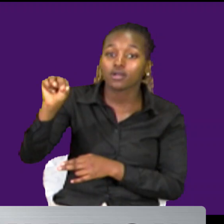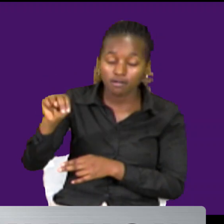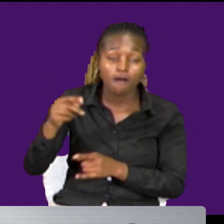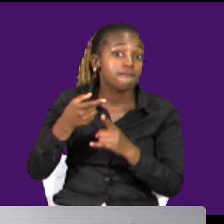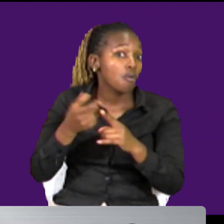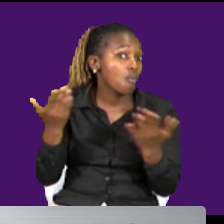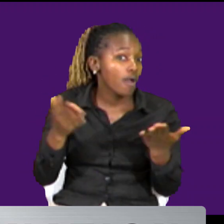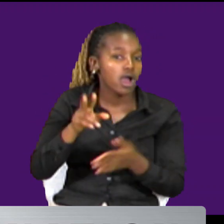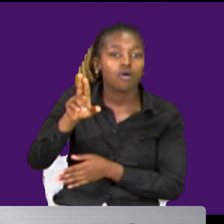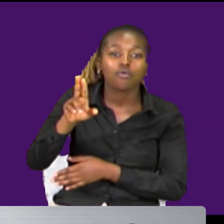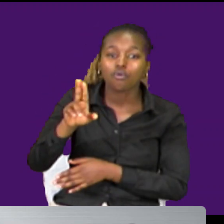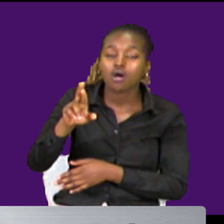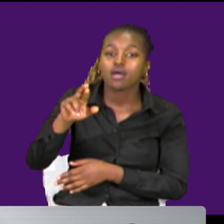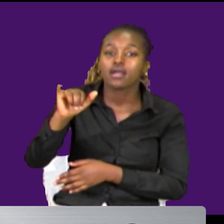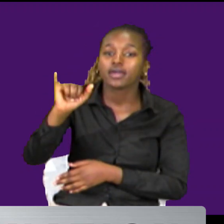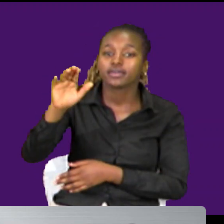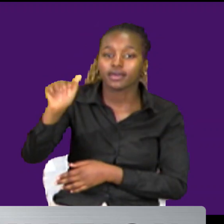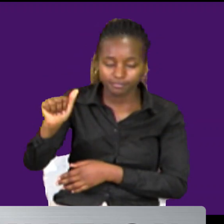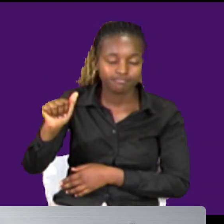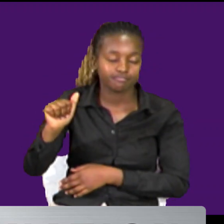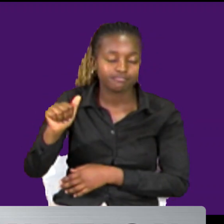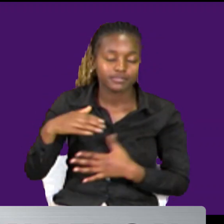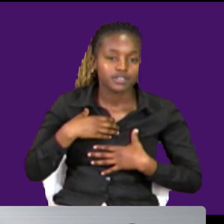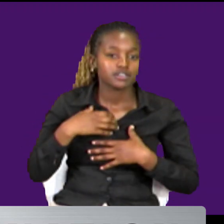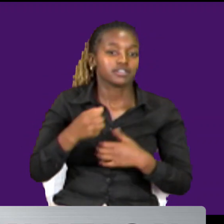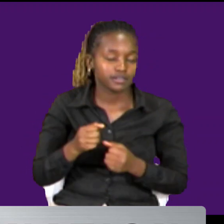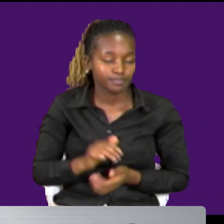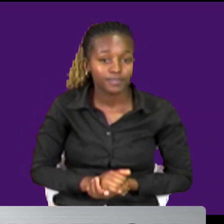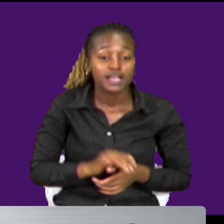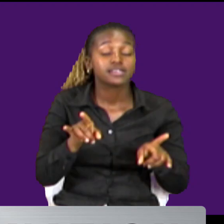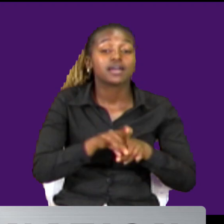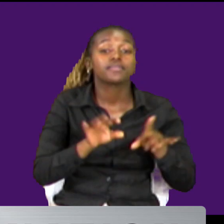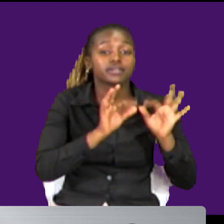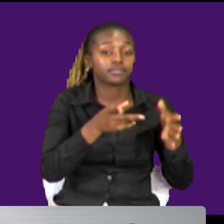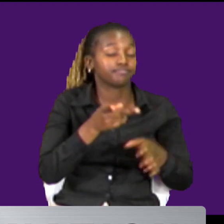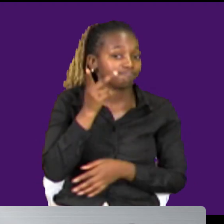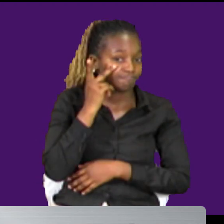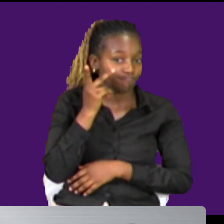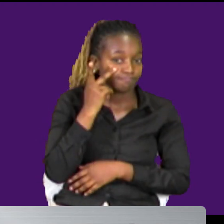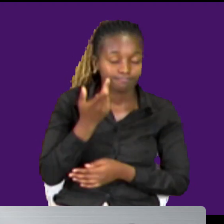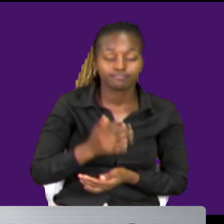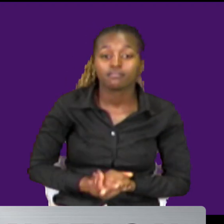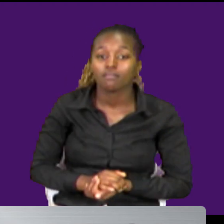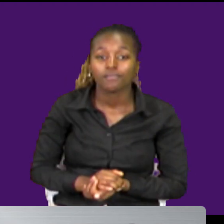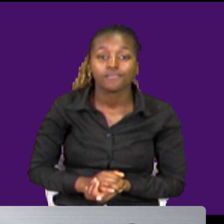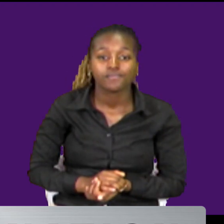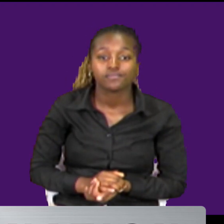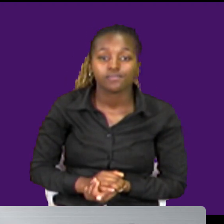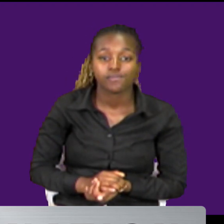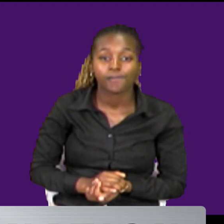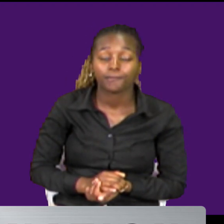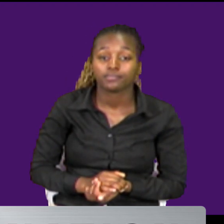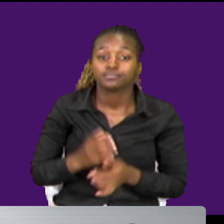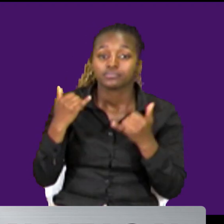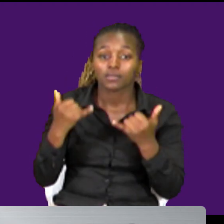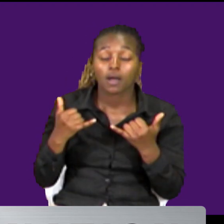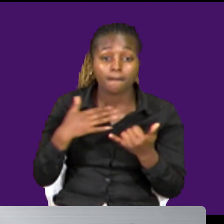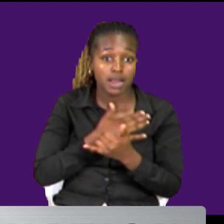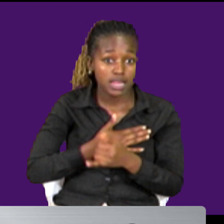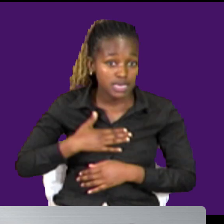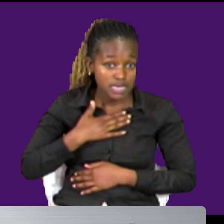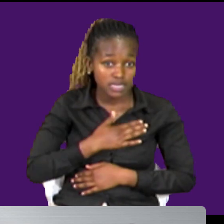Karibu, Dan Paul Andenga. Yes. Our sign language interpreter is Esther Kendi. Give us your